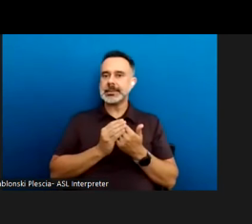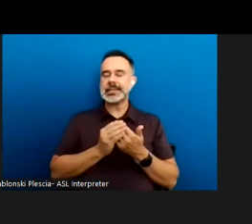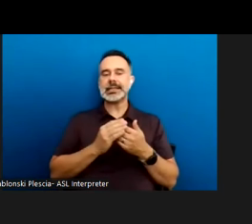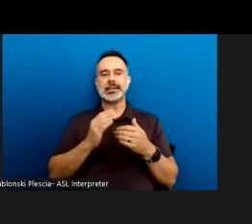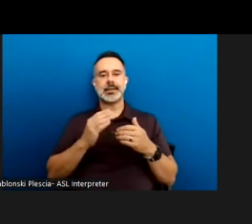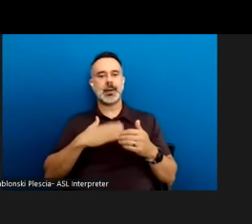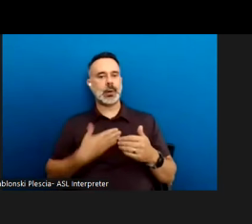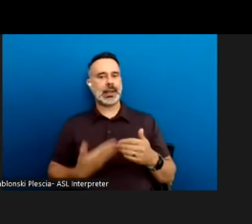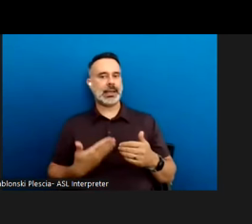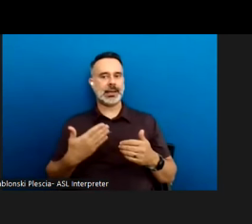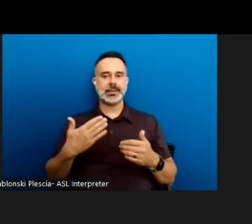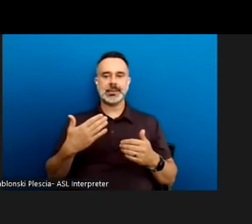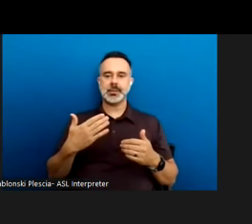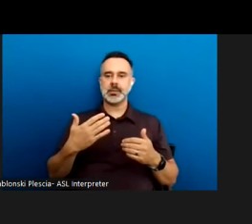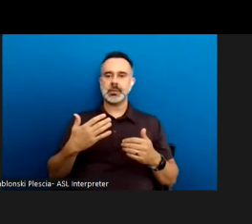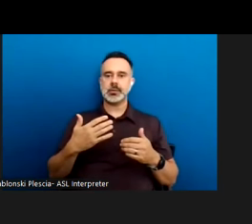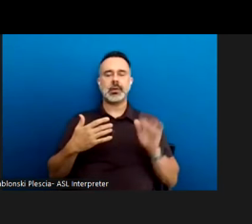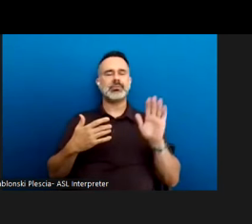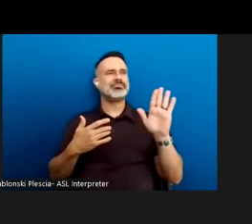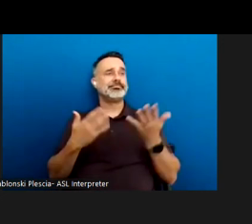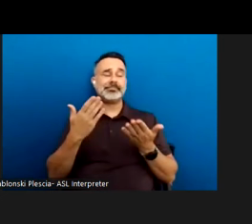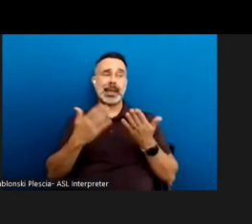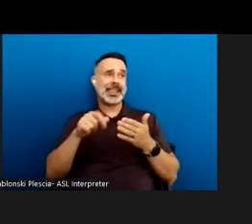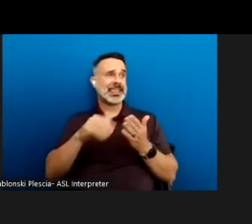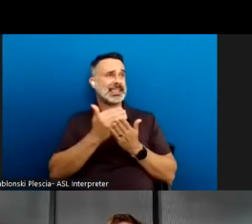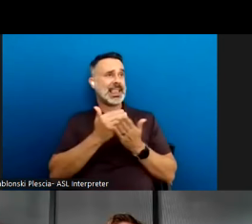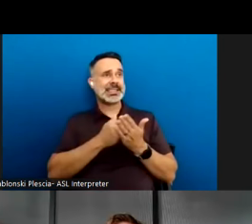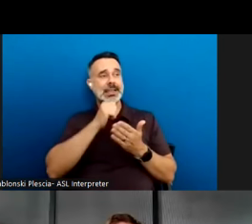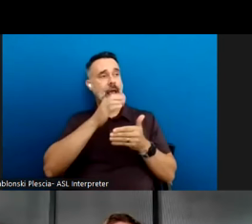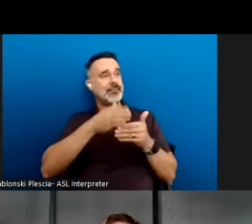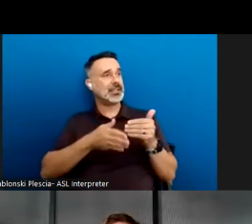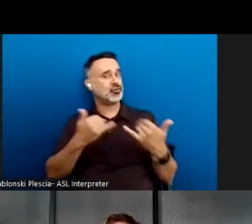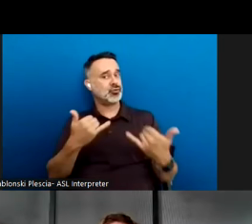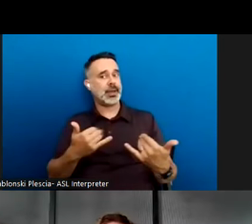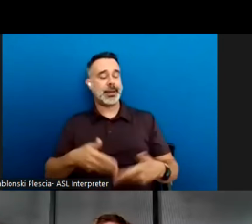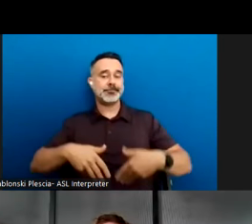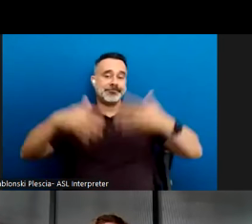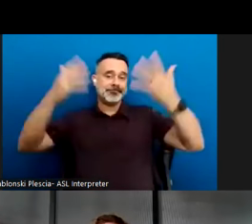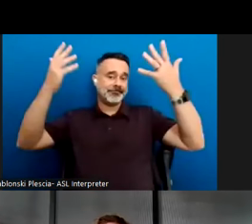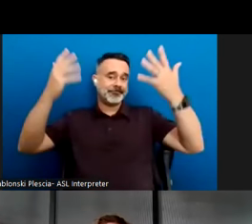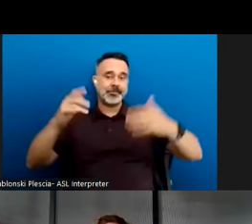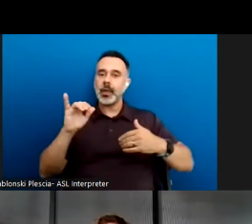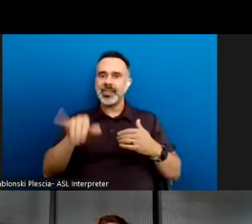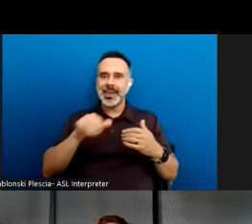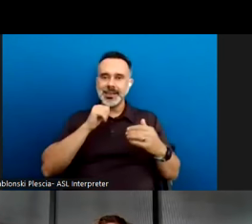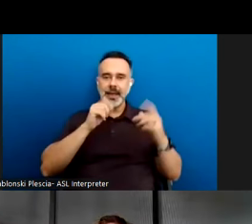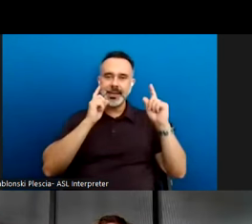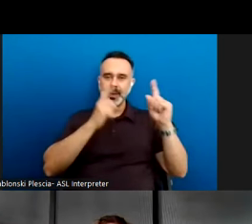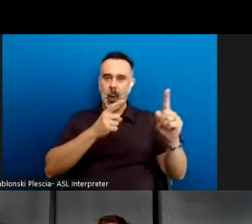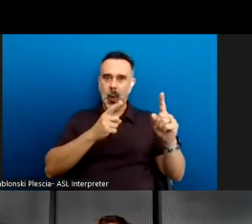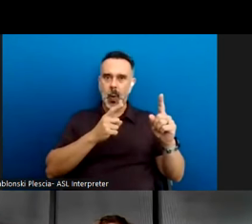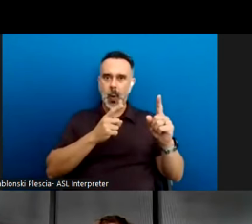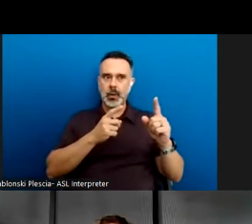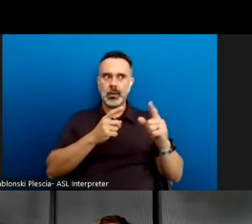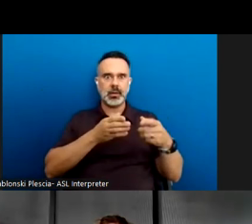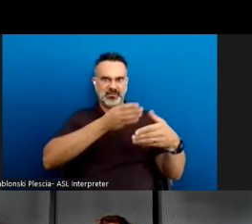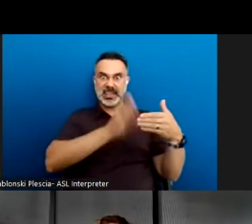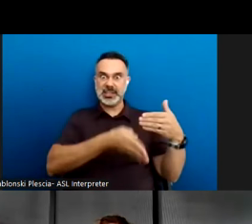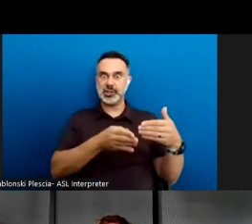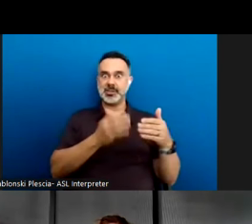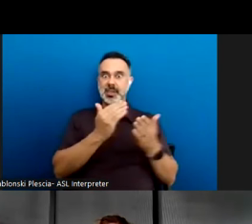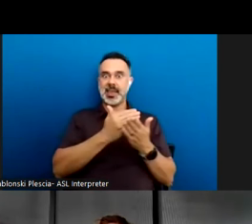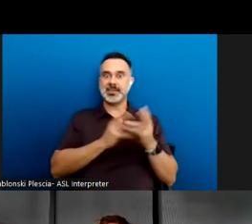say, hey, we may not get this lesson done today. And it really, that's not the goal, finishing the lesson. The goal is